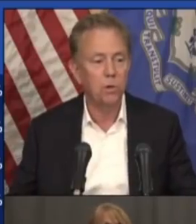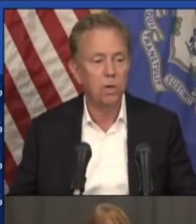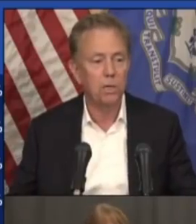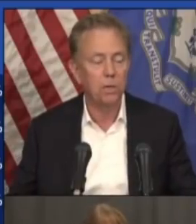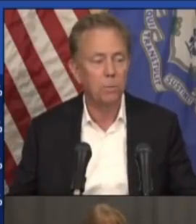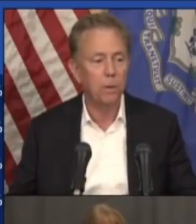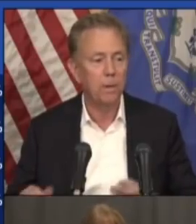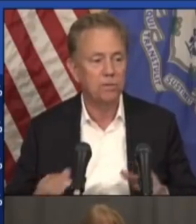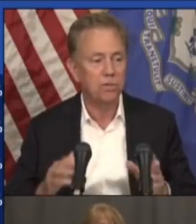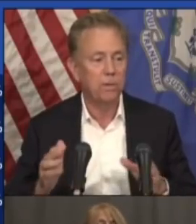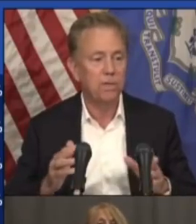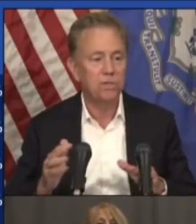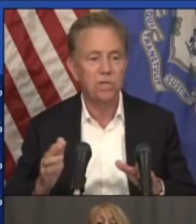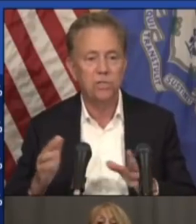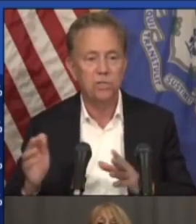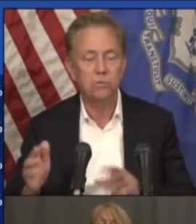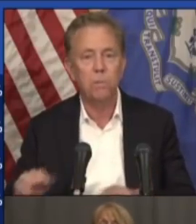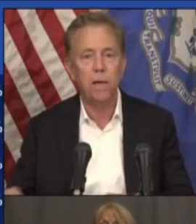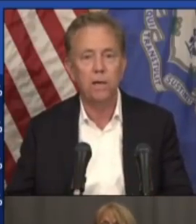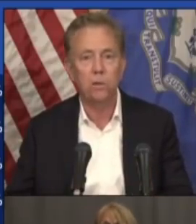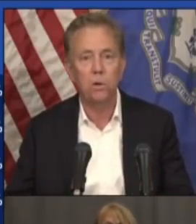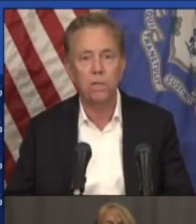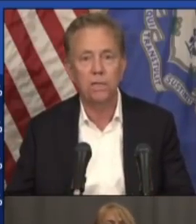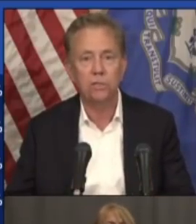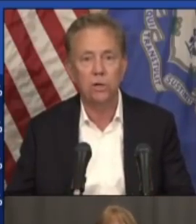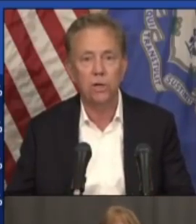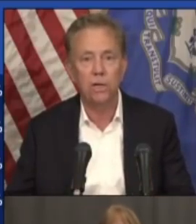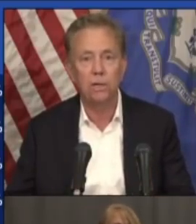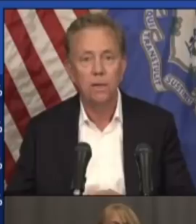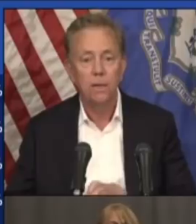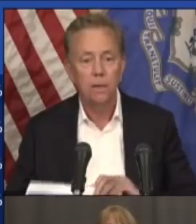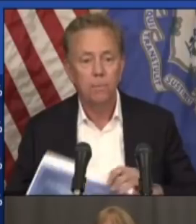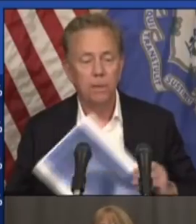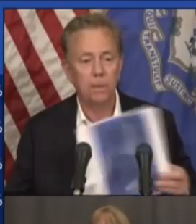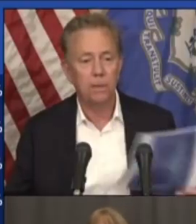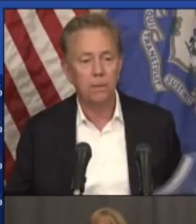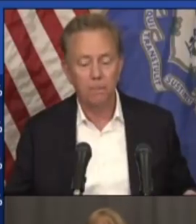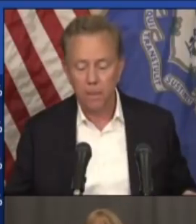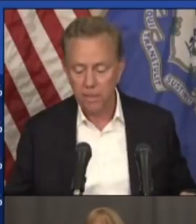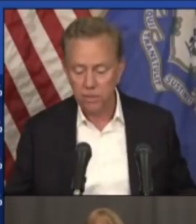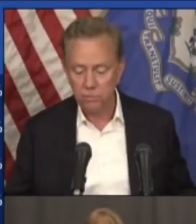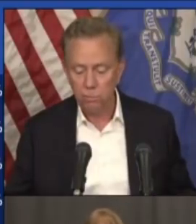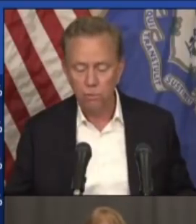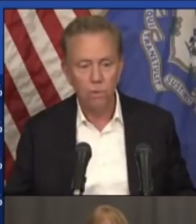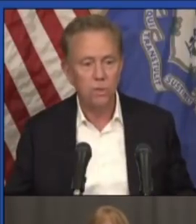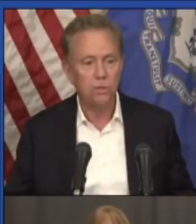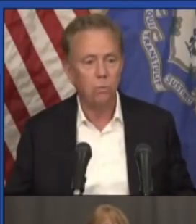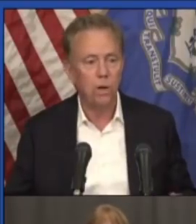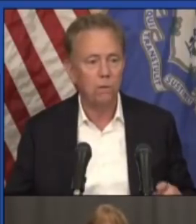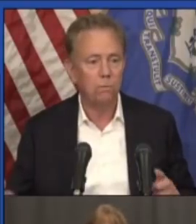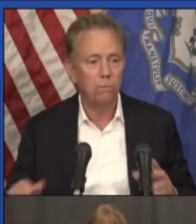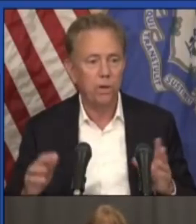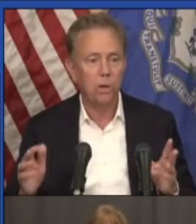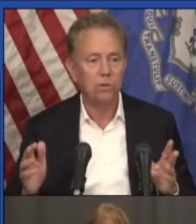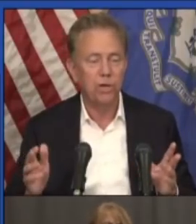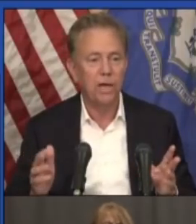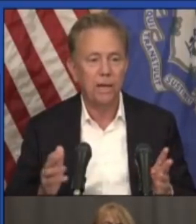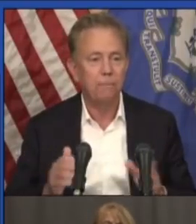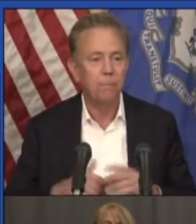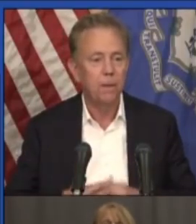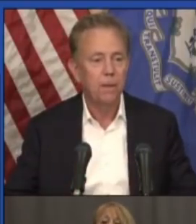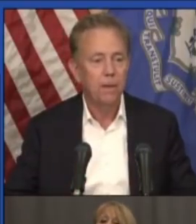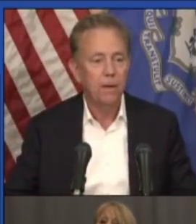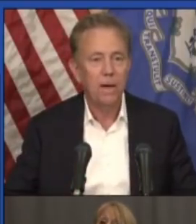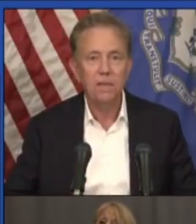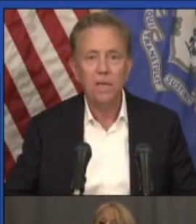able to talk a little bit about some of the decisions we made along that journey. But let me just move on to where we are